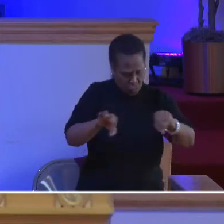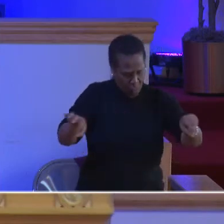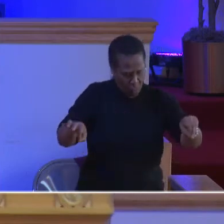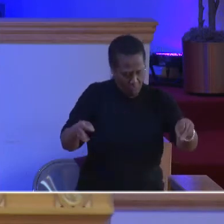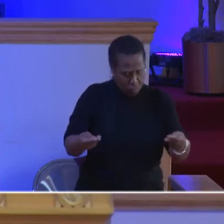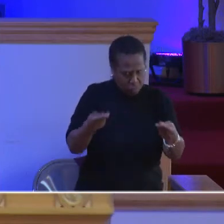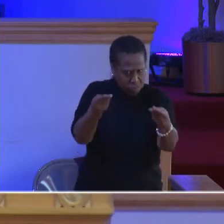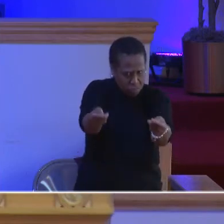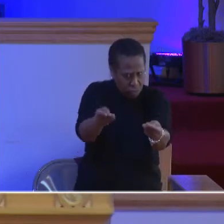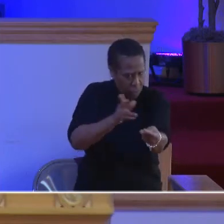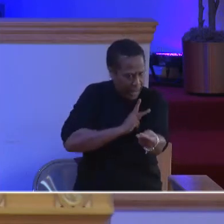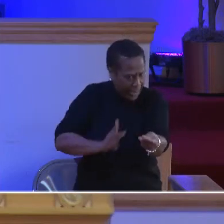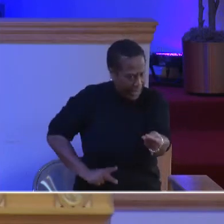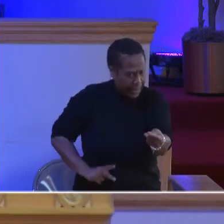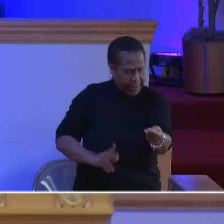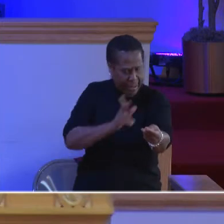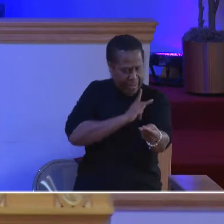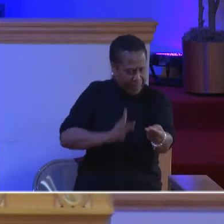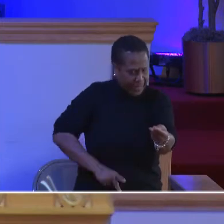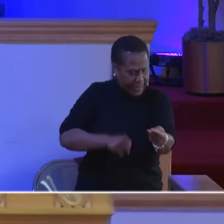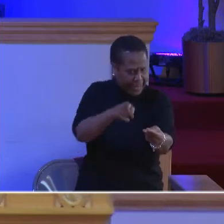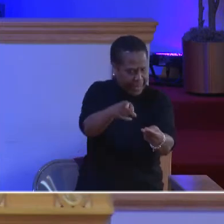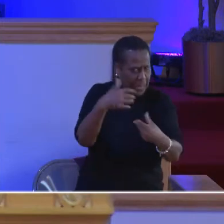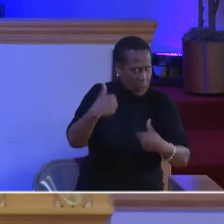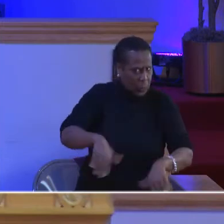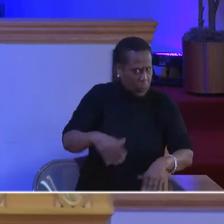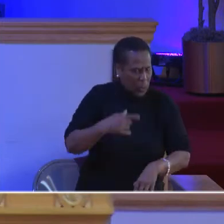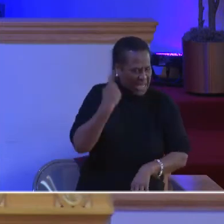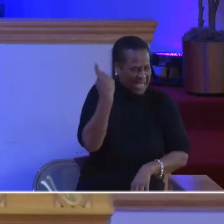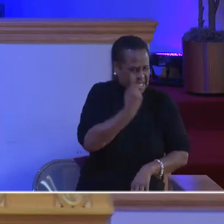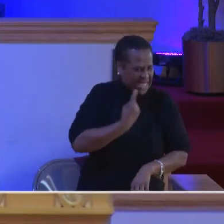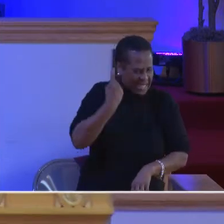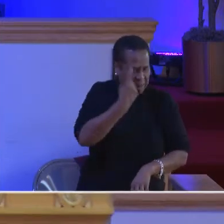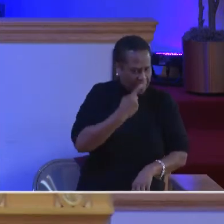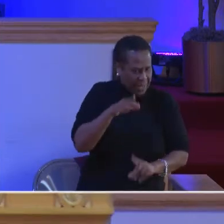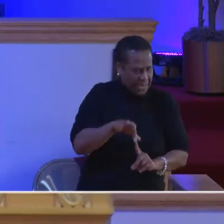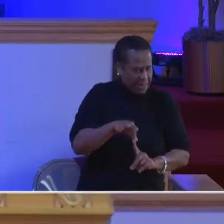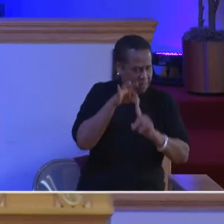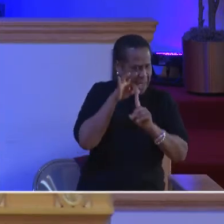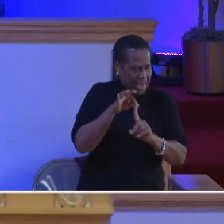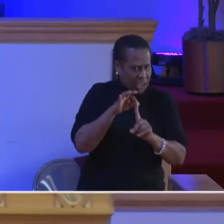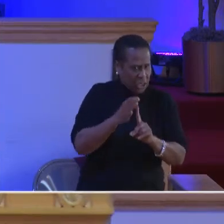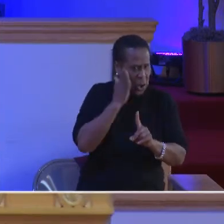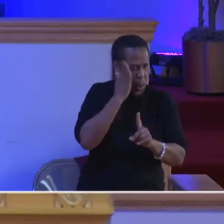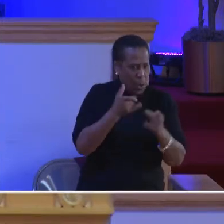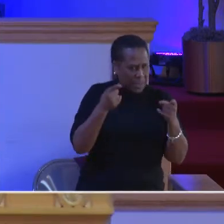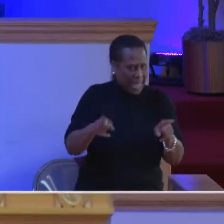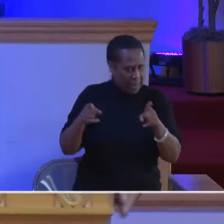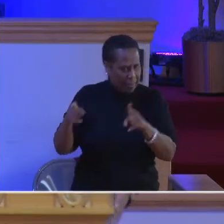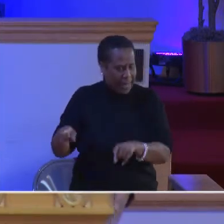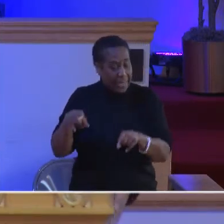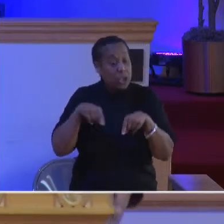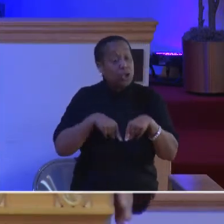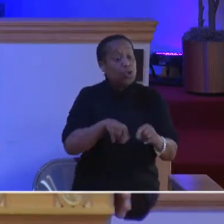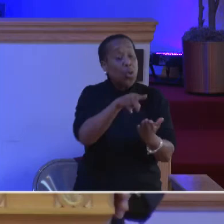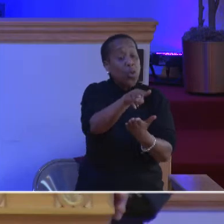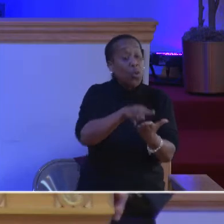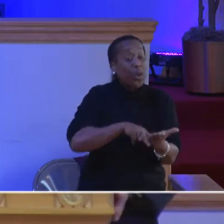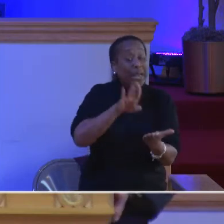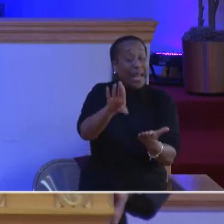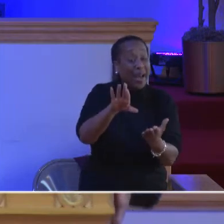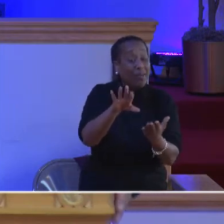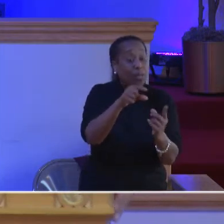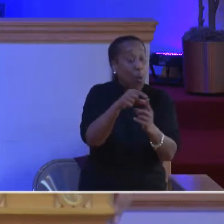king, and the king has an inkling that something special is taking place in the reading of this